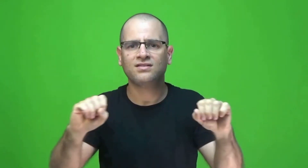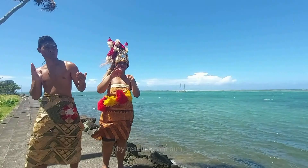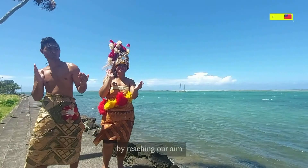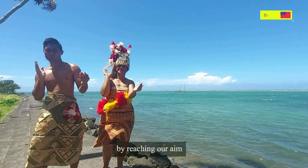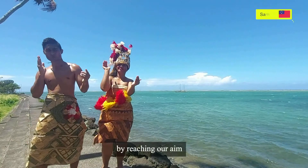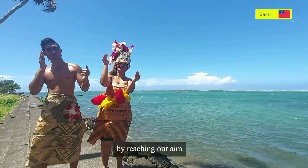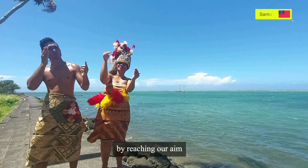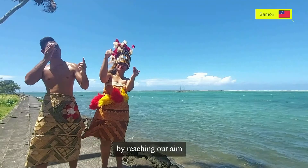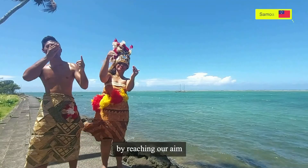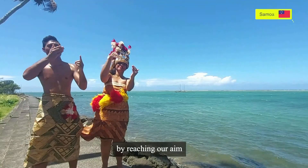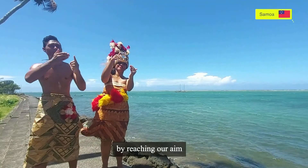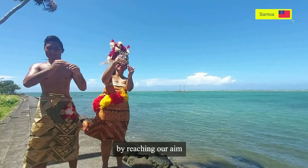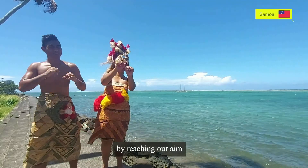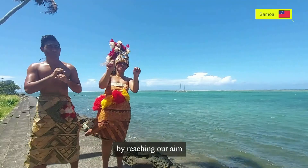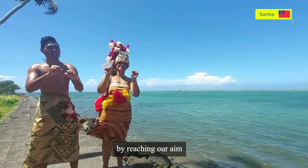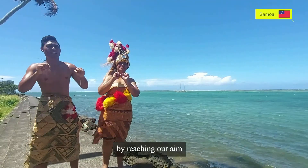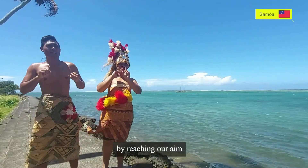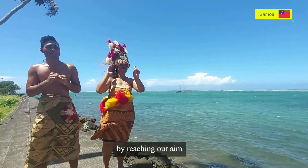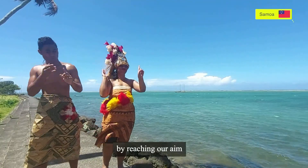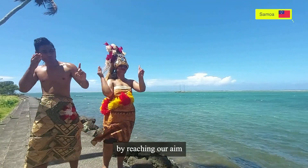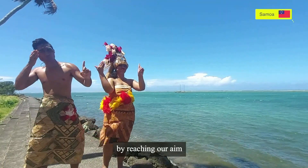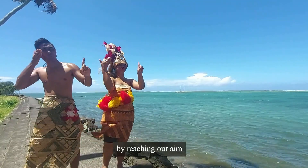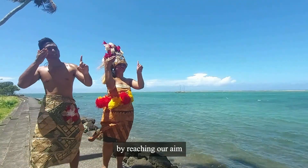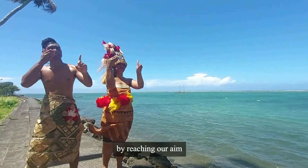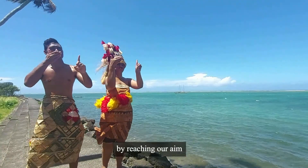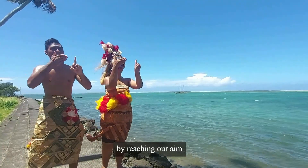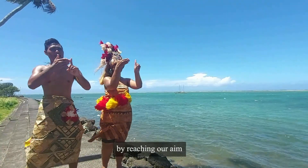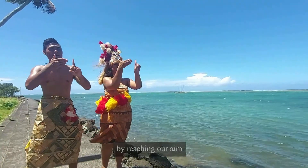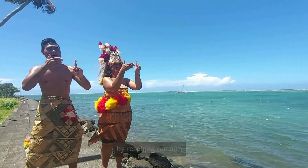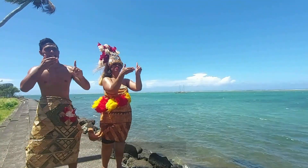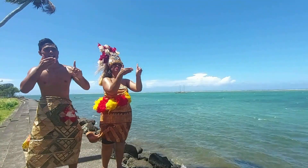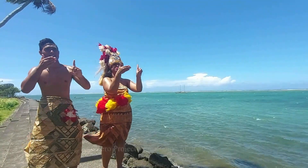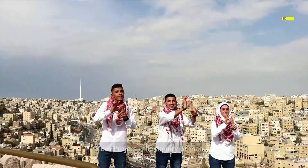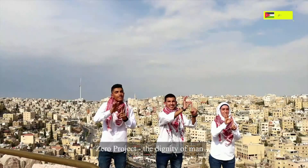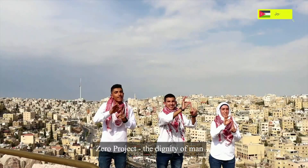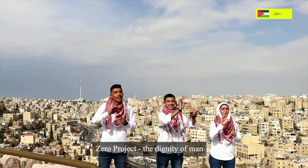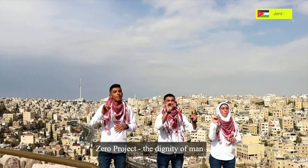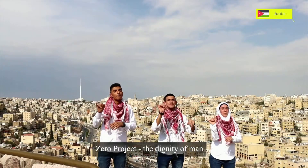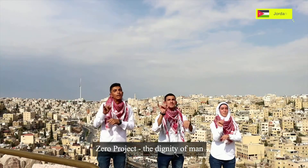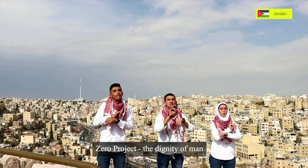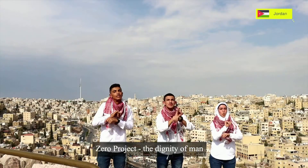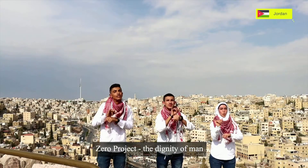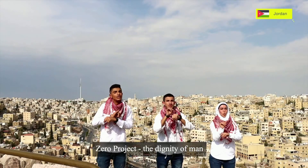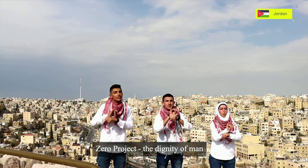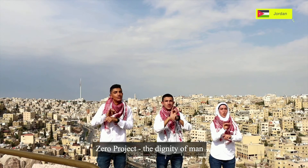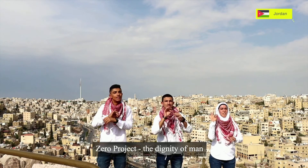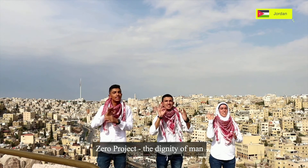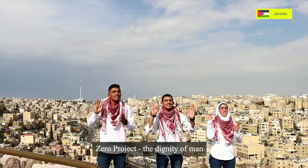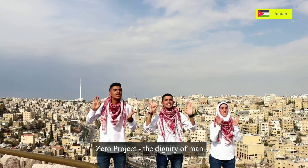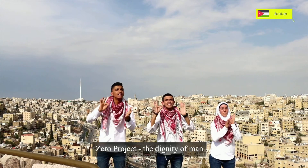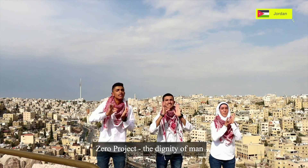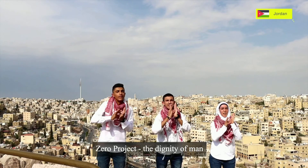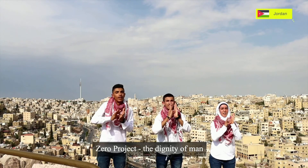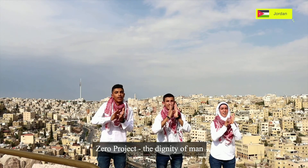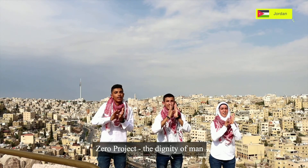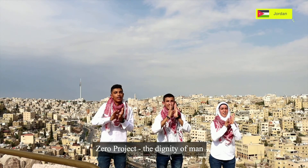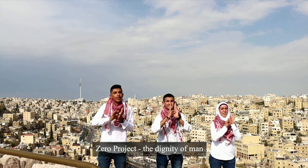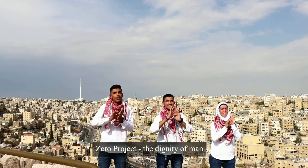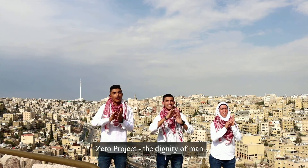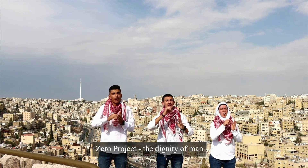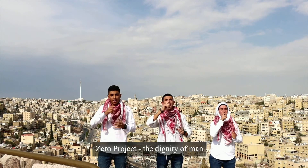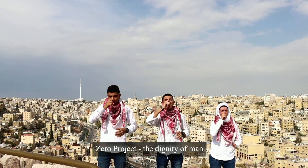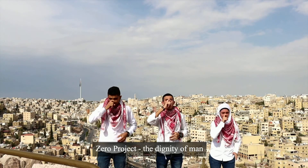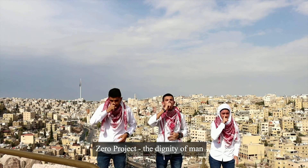limits. By reaching our aim, zero project, the dignity